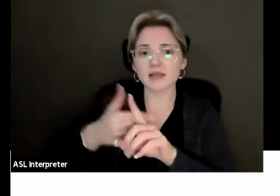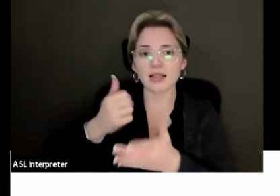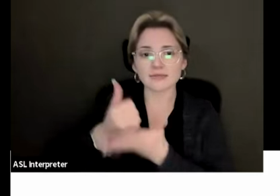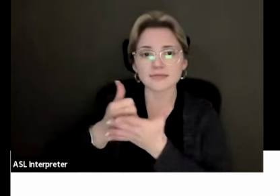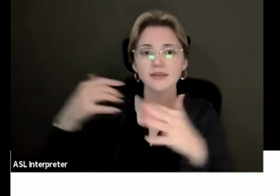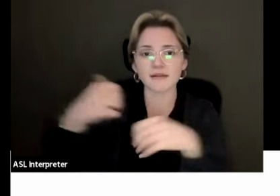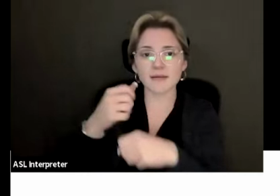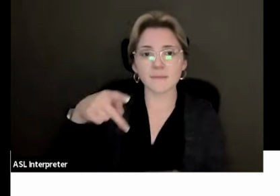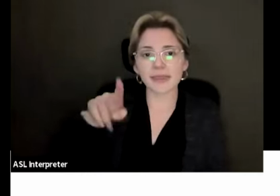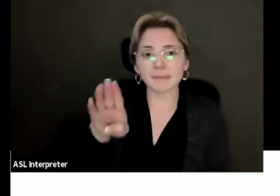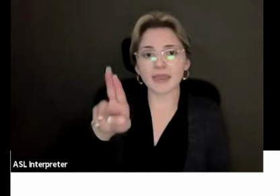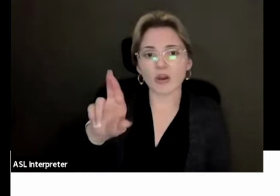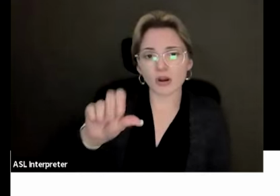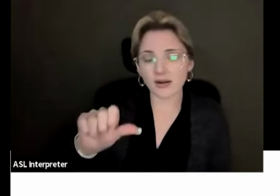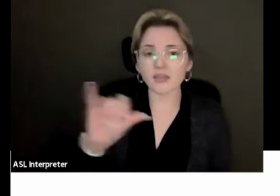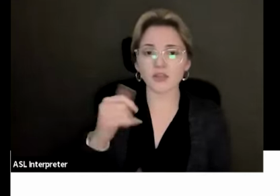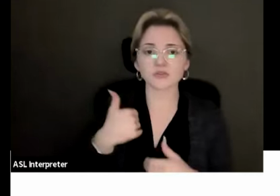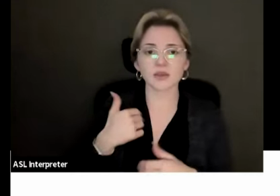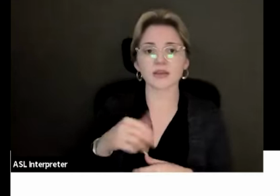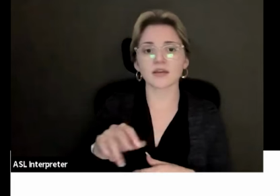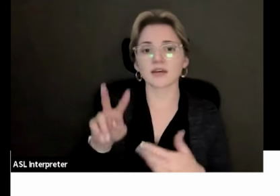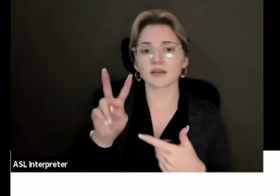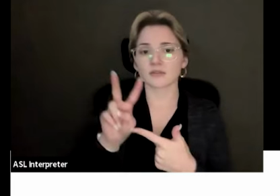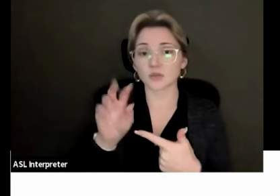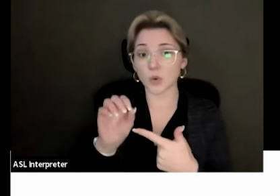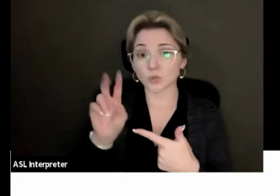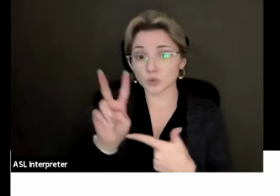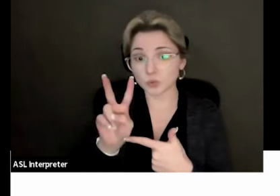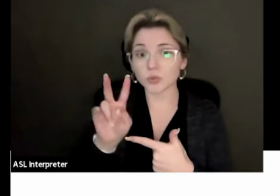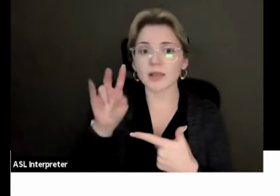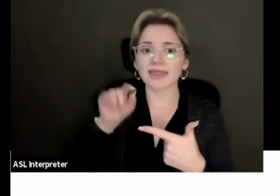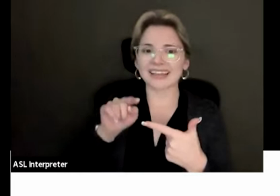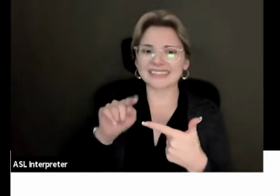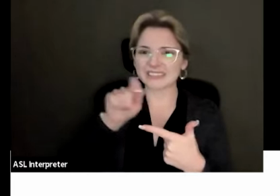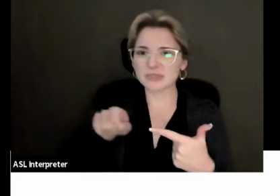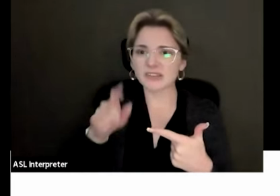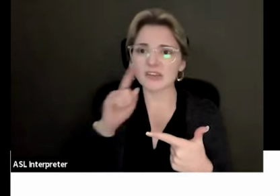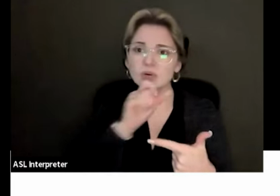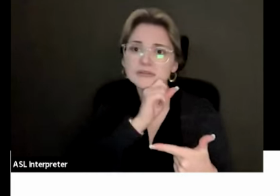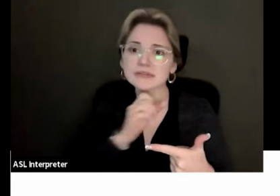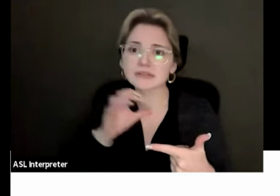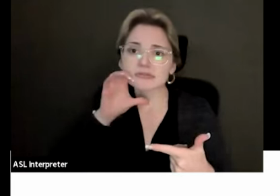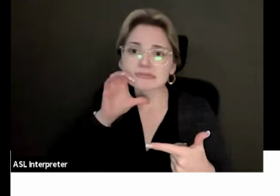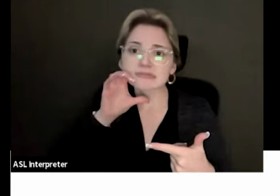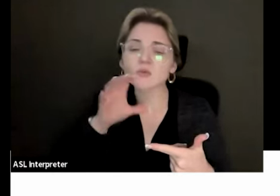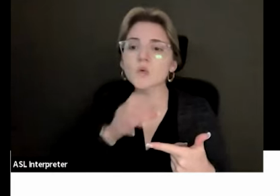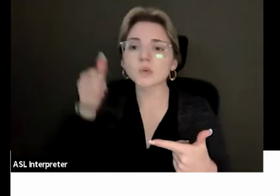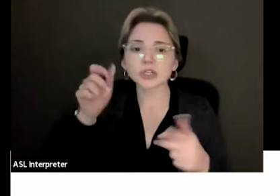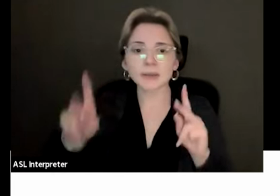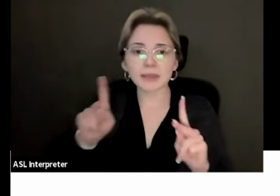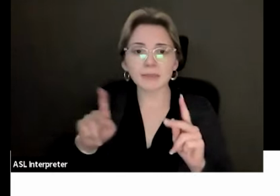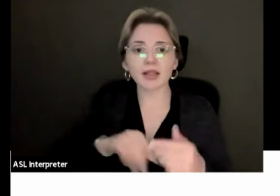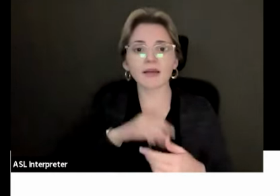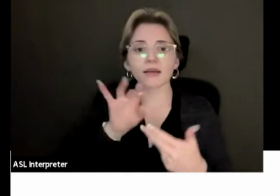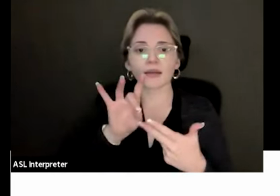of rental assistance. So 202s is specifically for elderly individuals, and then 811s are specifically with individuals who may have